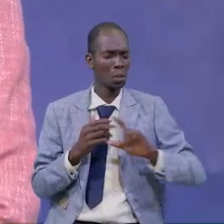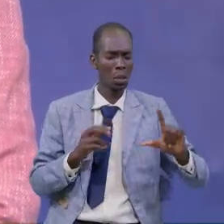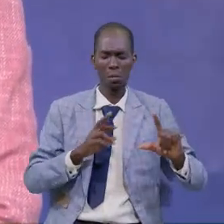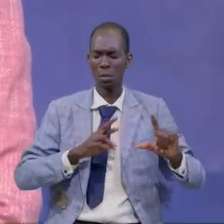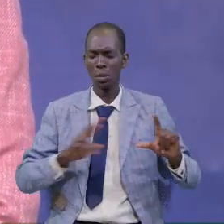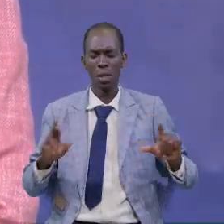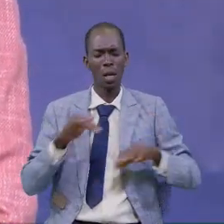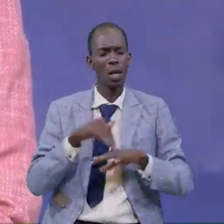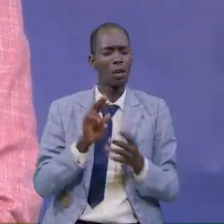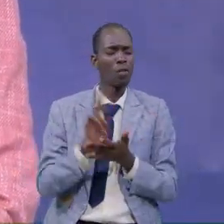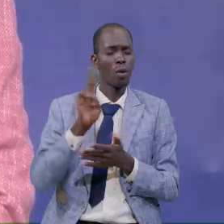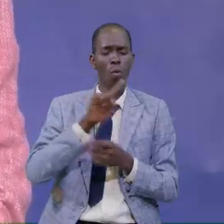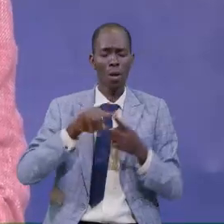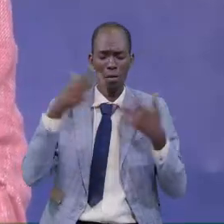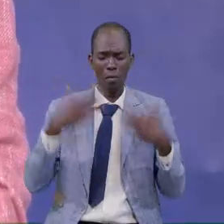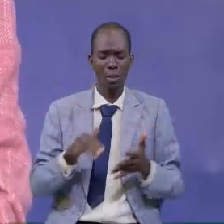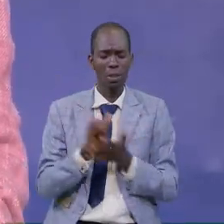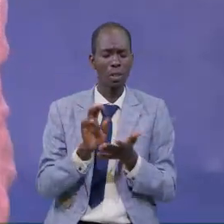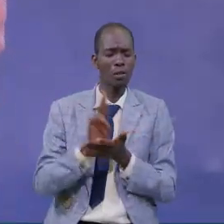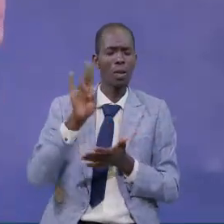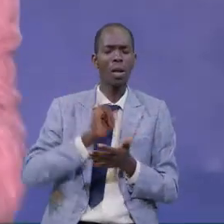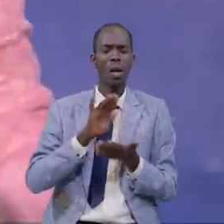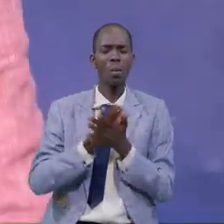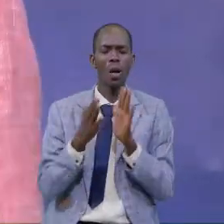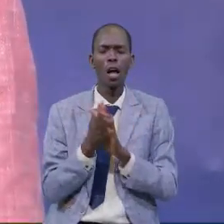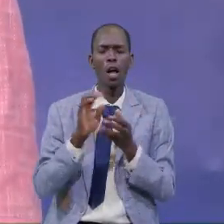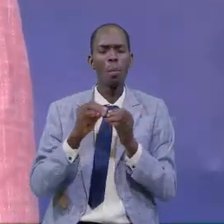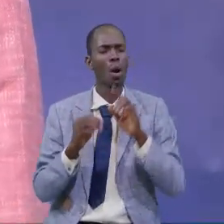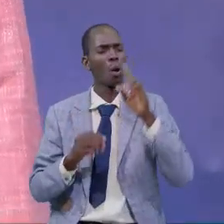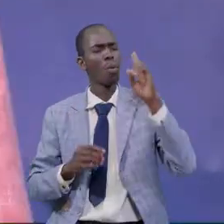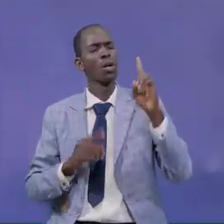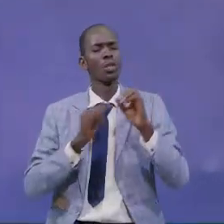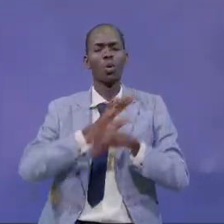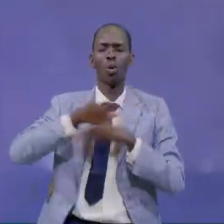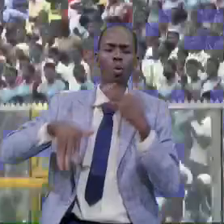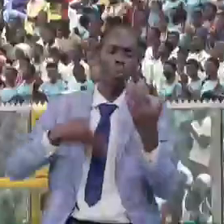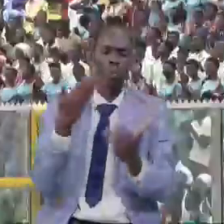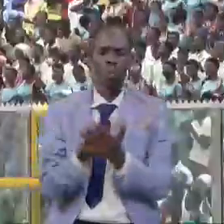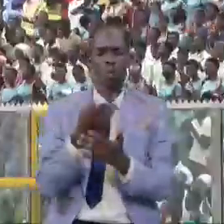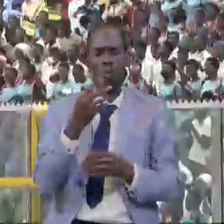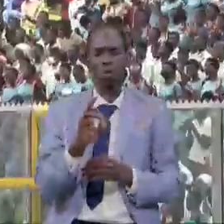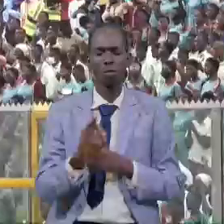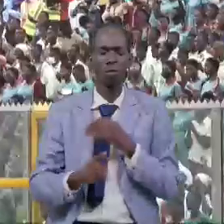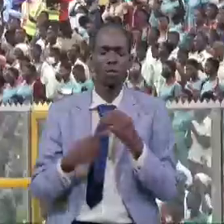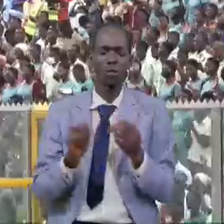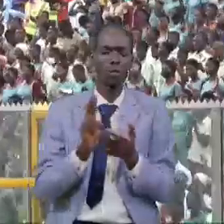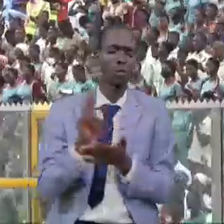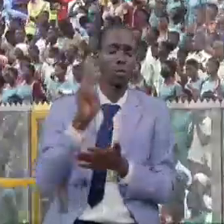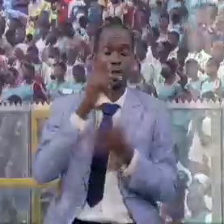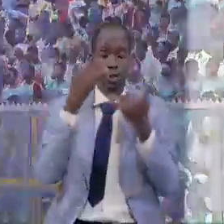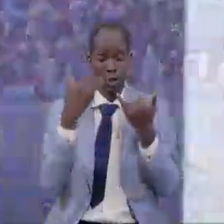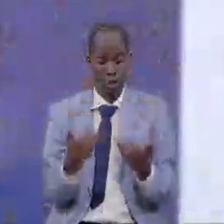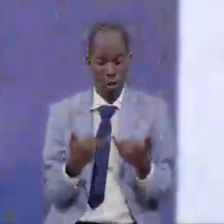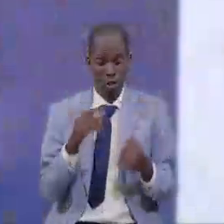that university, I became number one in the whole university. You now, it is your